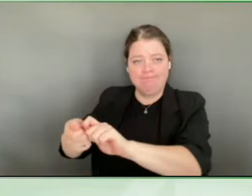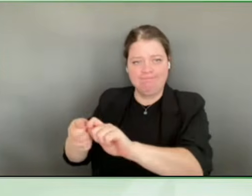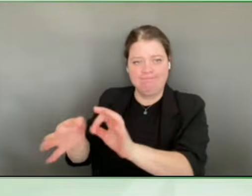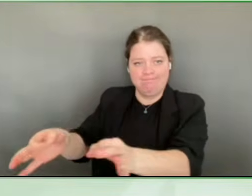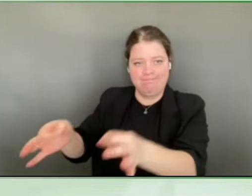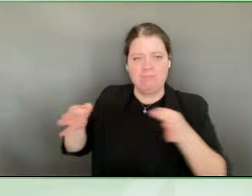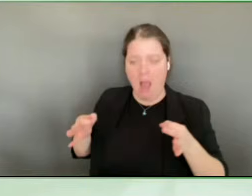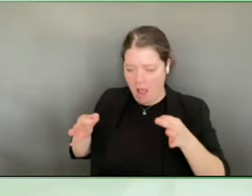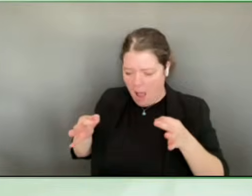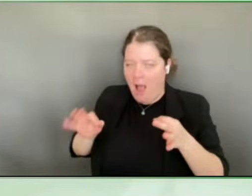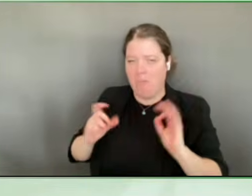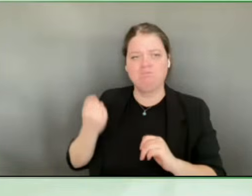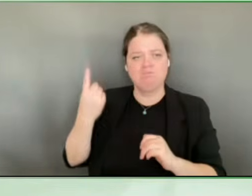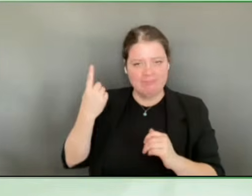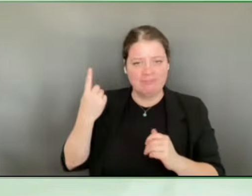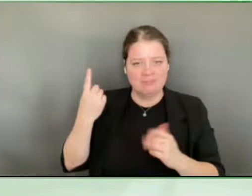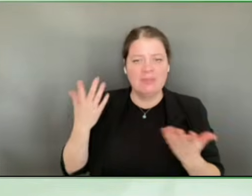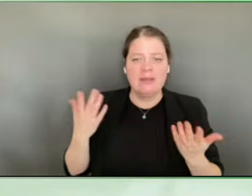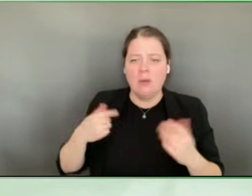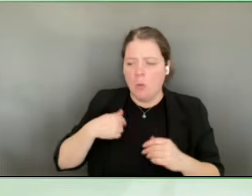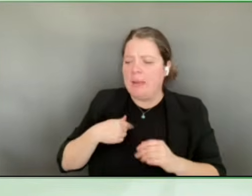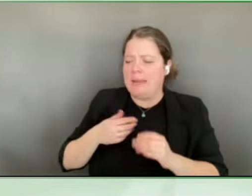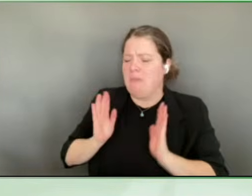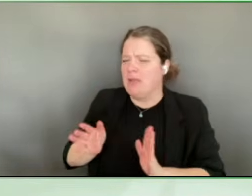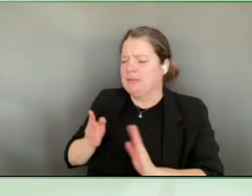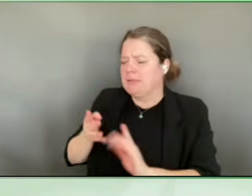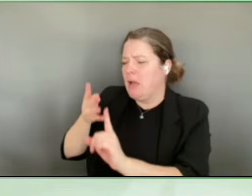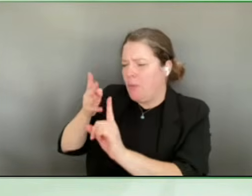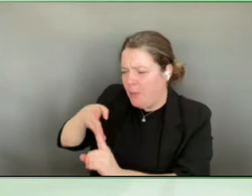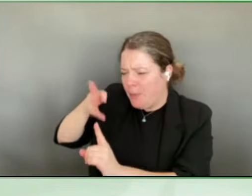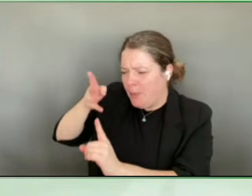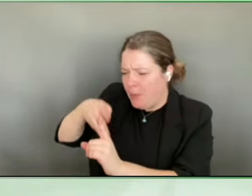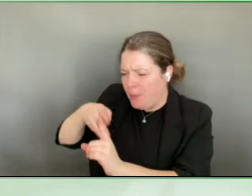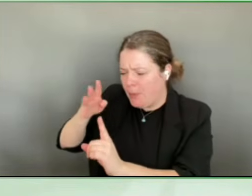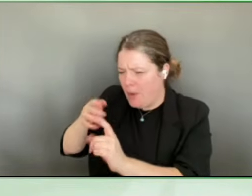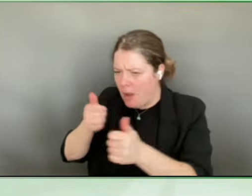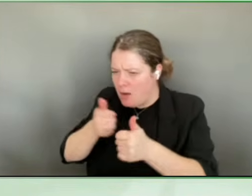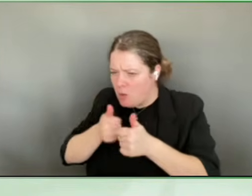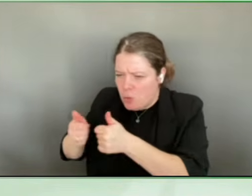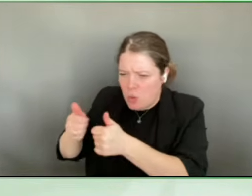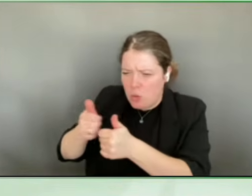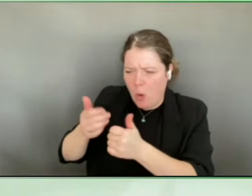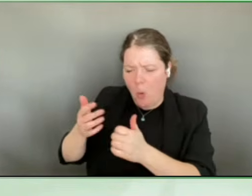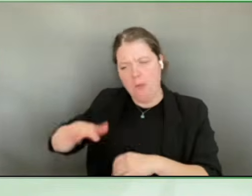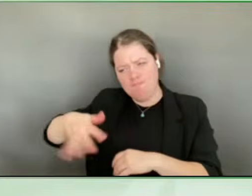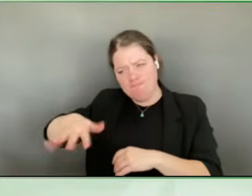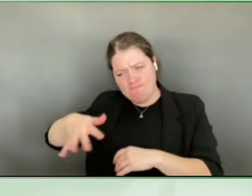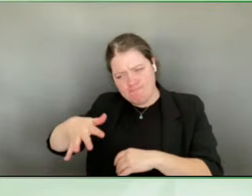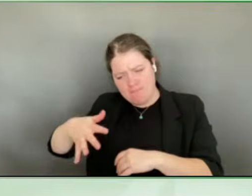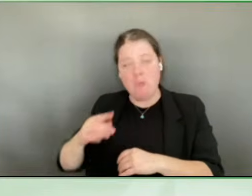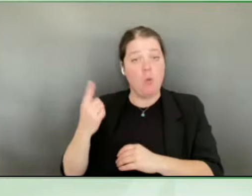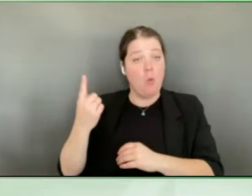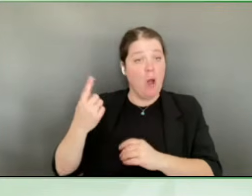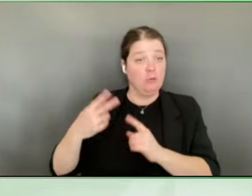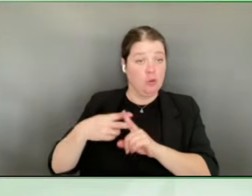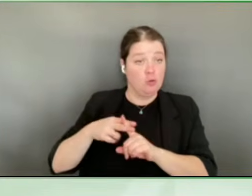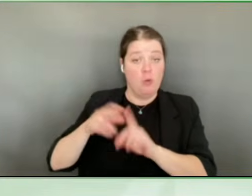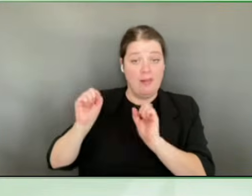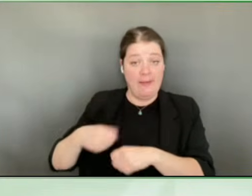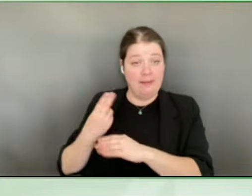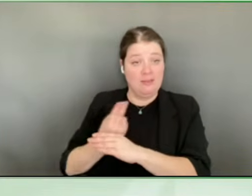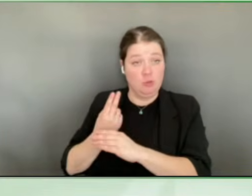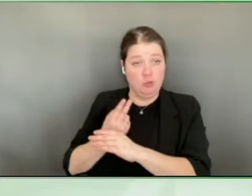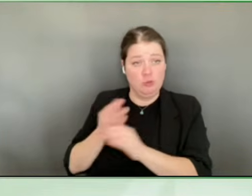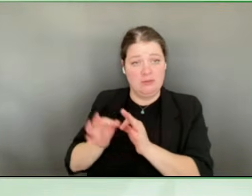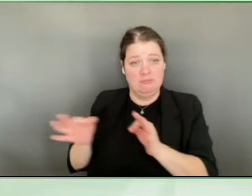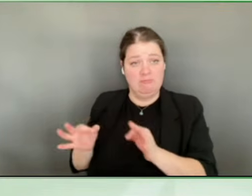is sensible. But I think it's just one of the tools that are available to us, as long as just having a